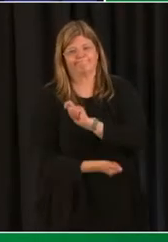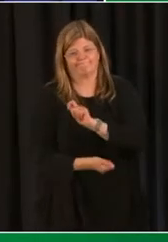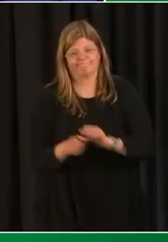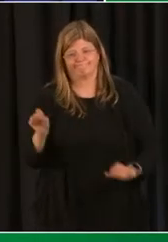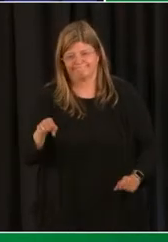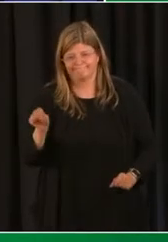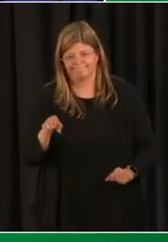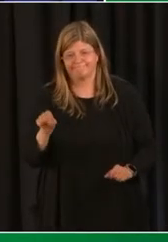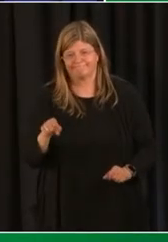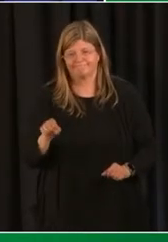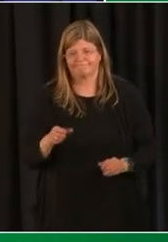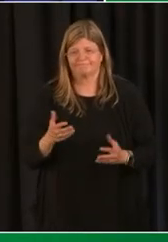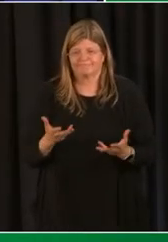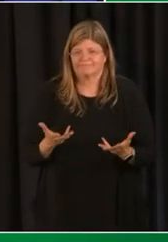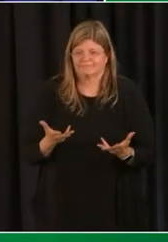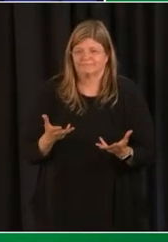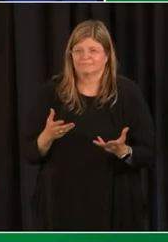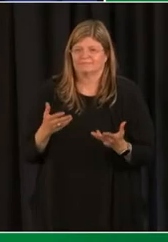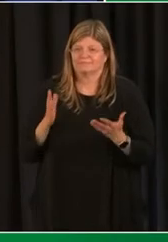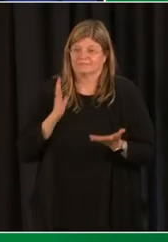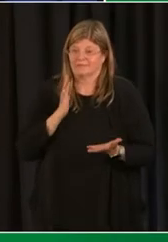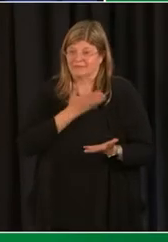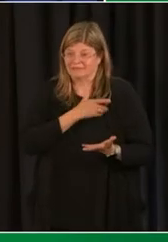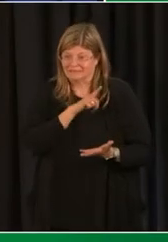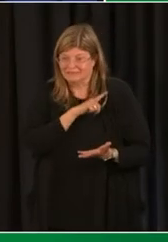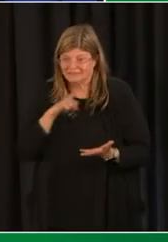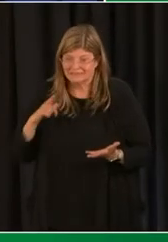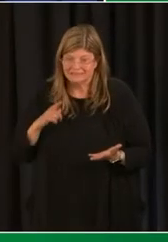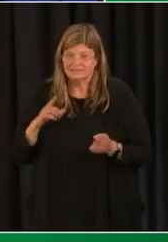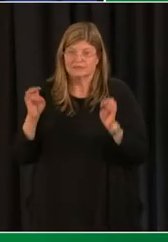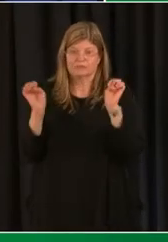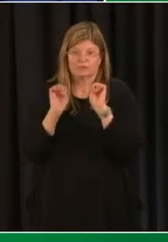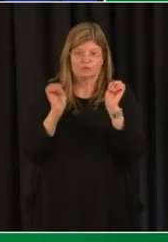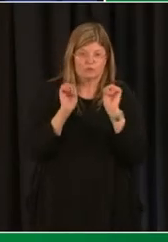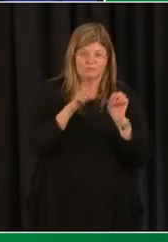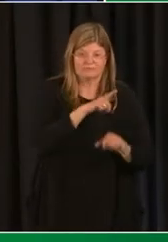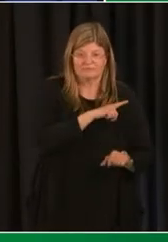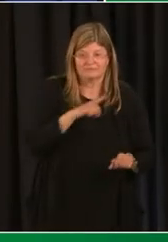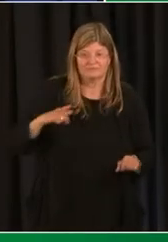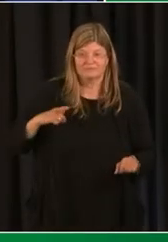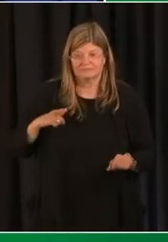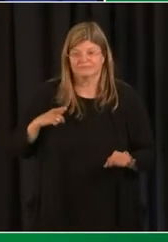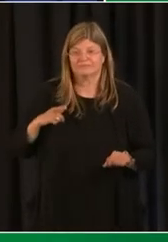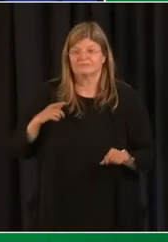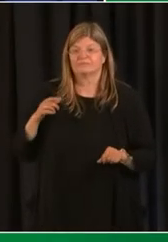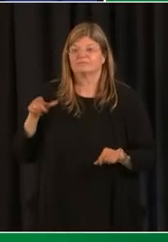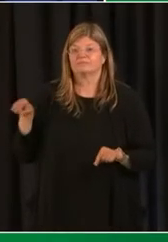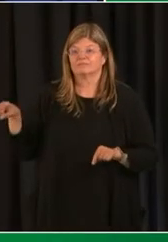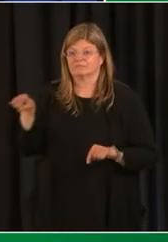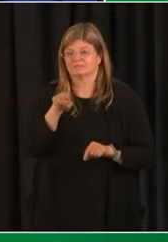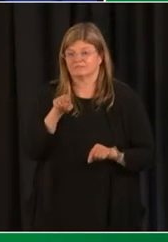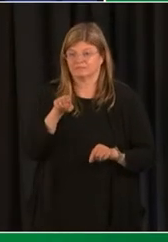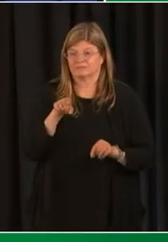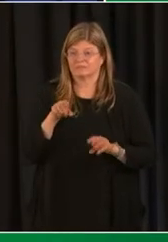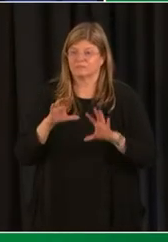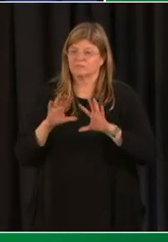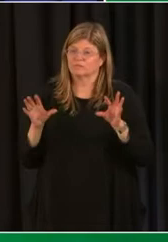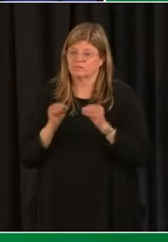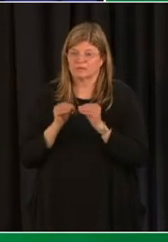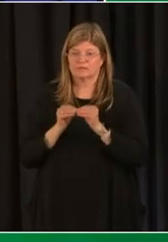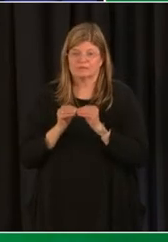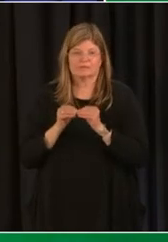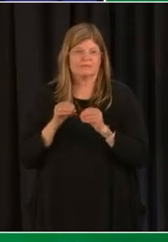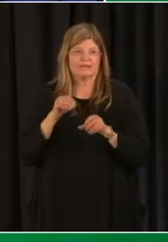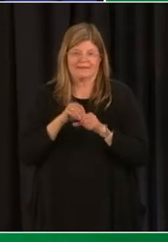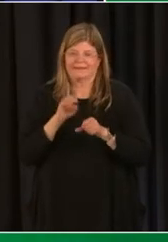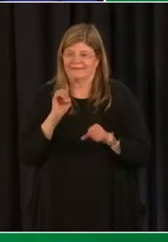and our legislation, our emergency legislation, also is no longer in